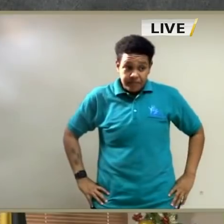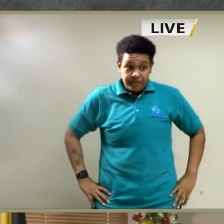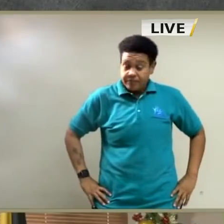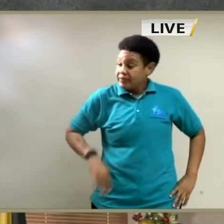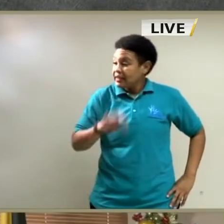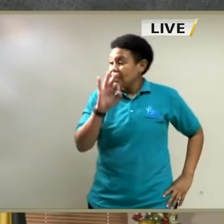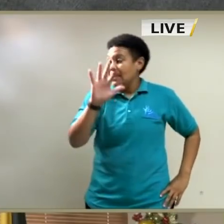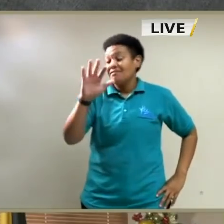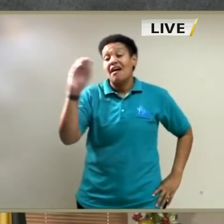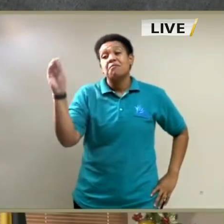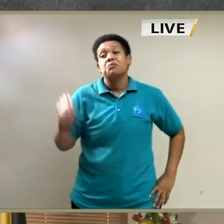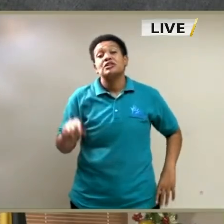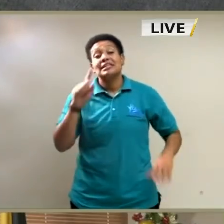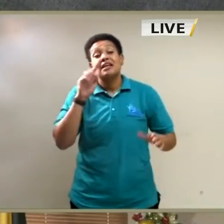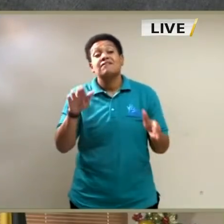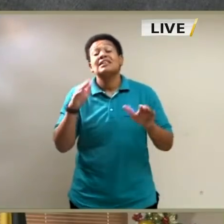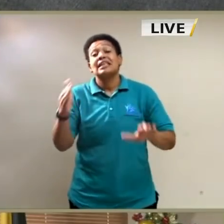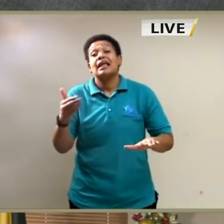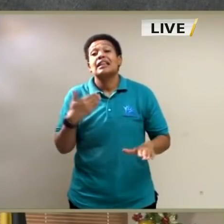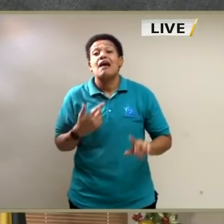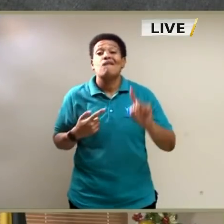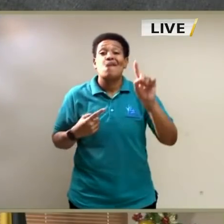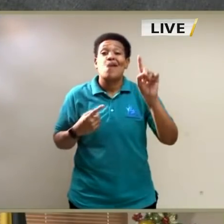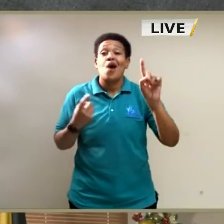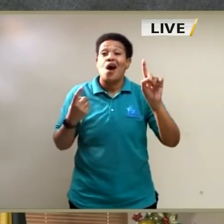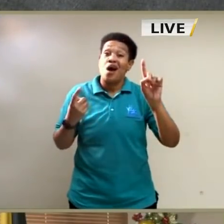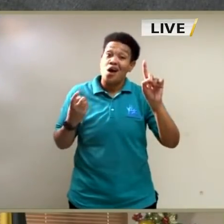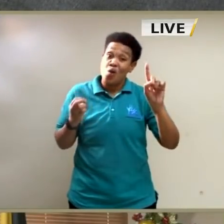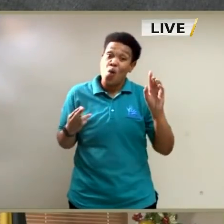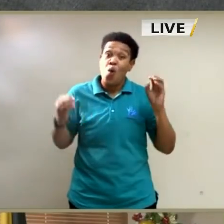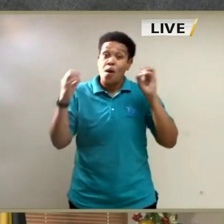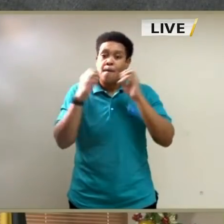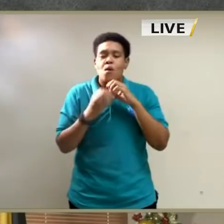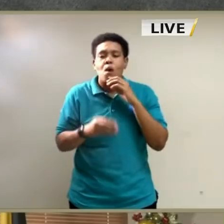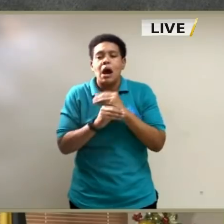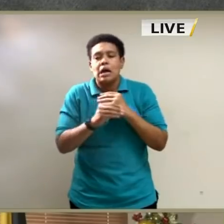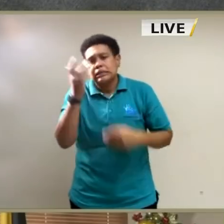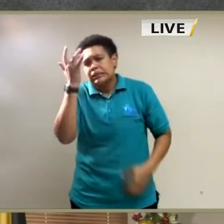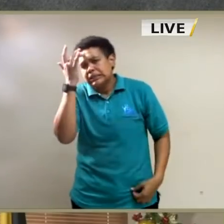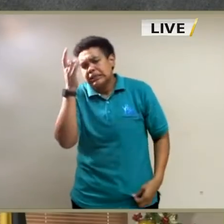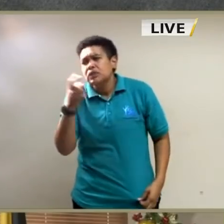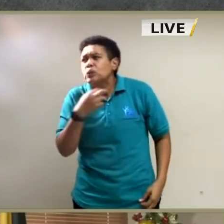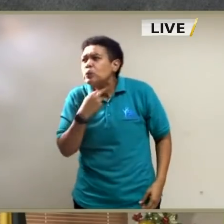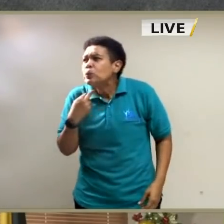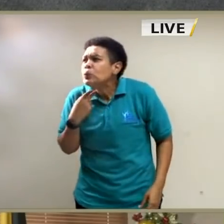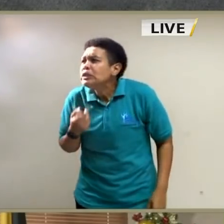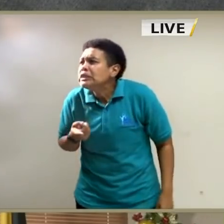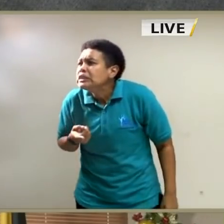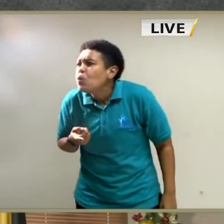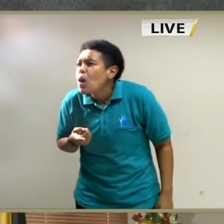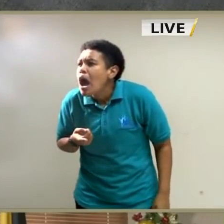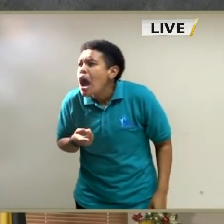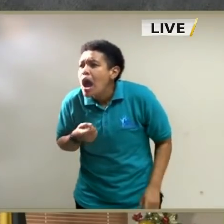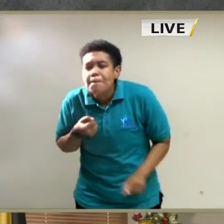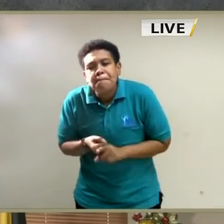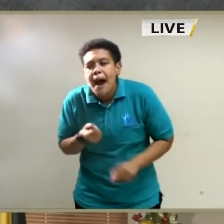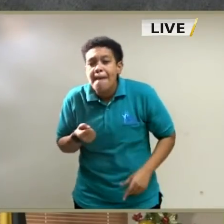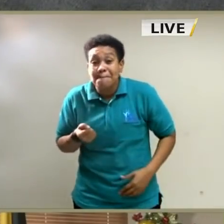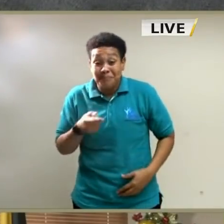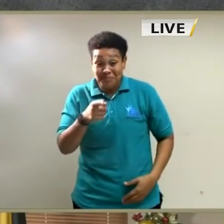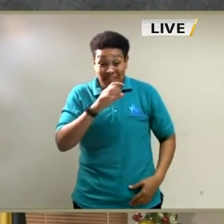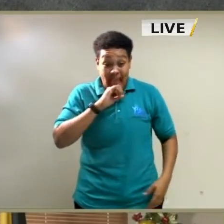95% of deaths have one or more comorbidity or risk factor. As